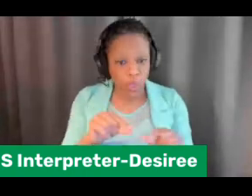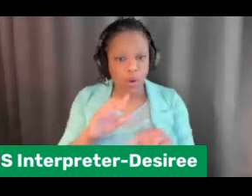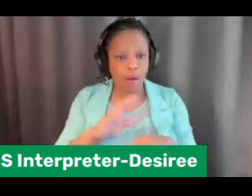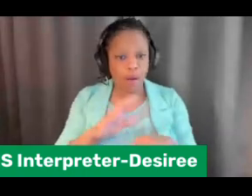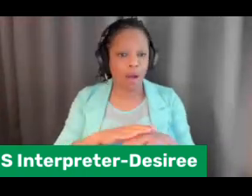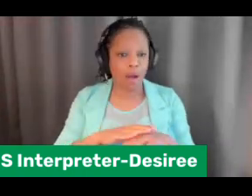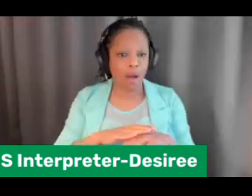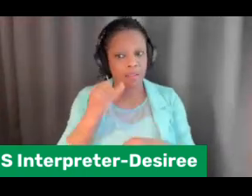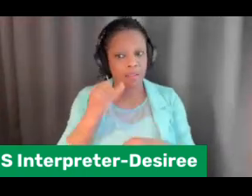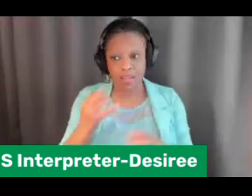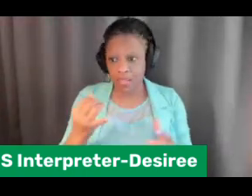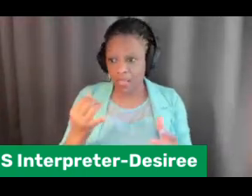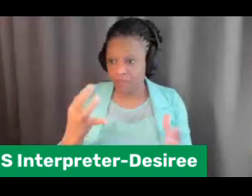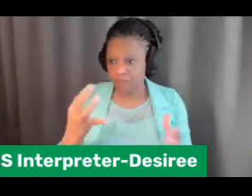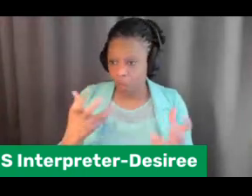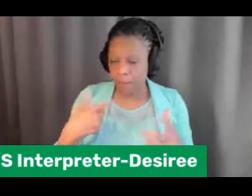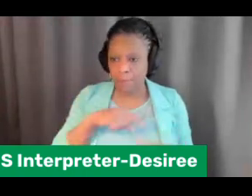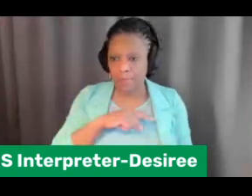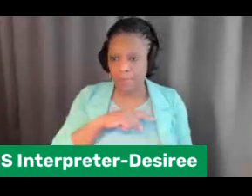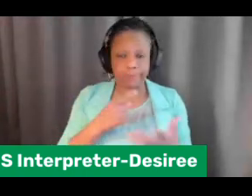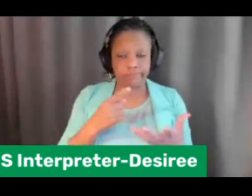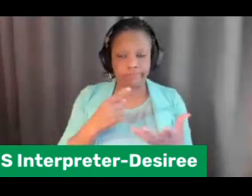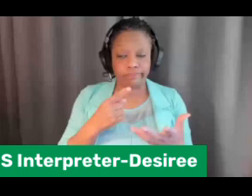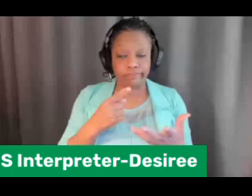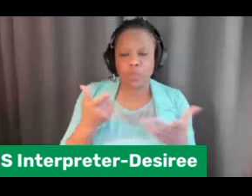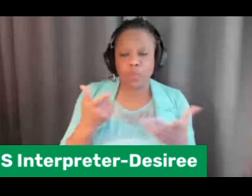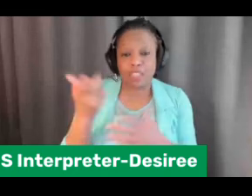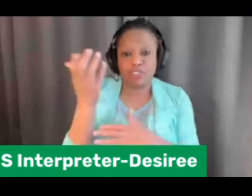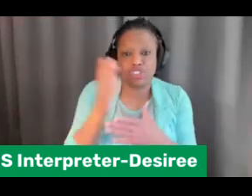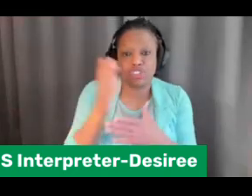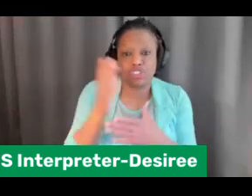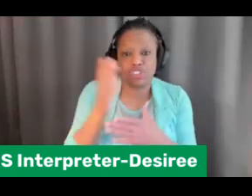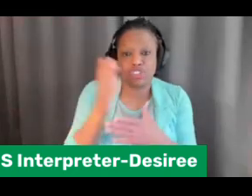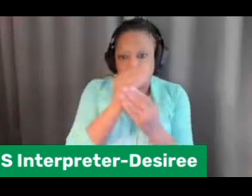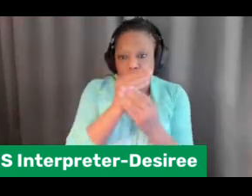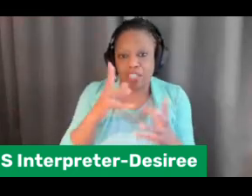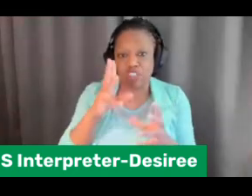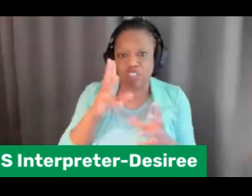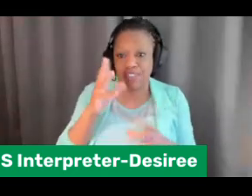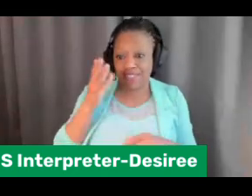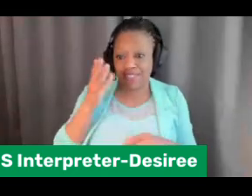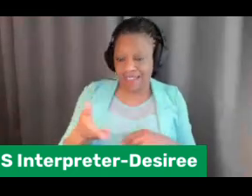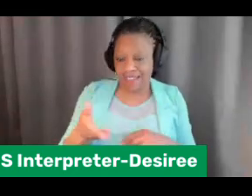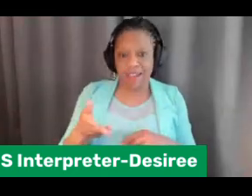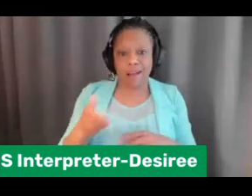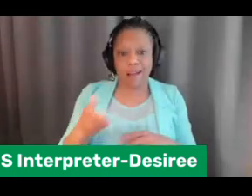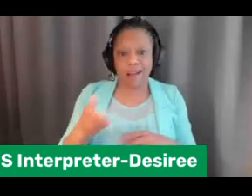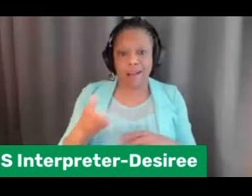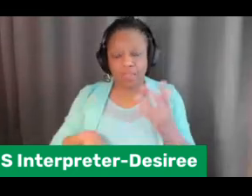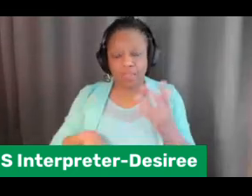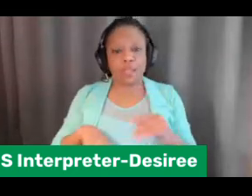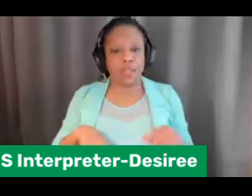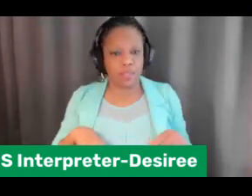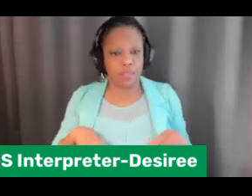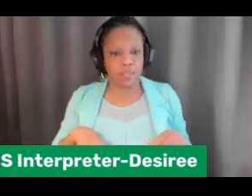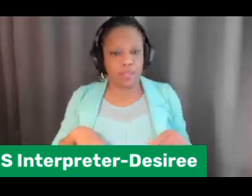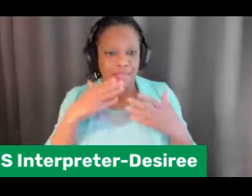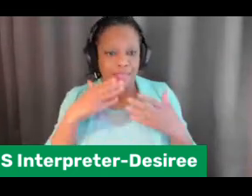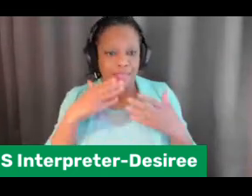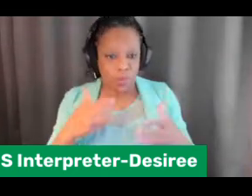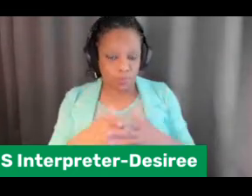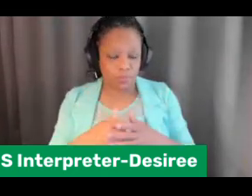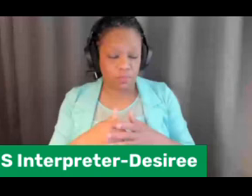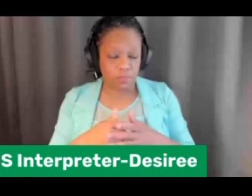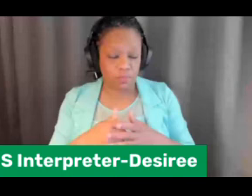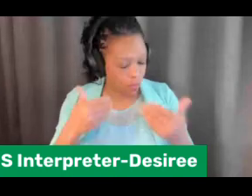share in that space, I encourage you to do so as well. But I just want to end by saying thank you, appreciate you, and thank you for being in community with